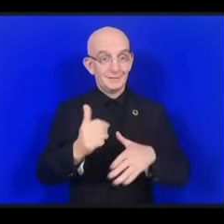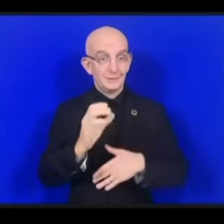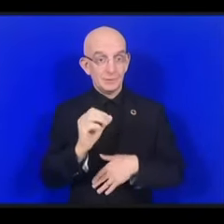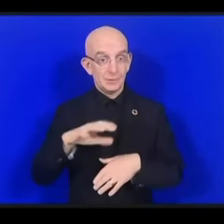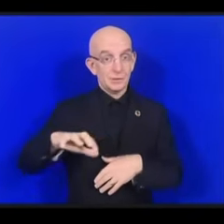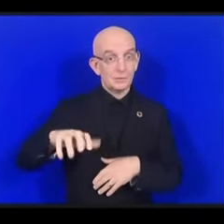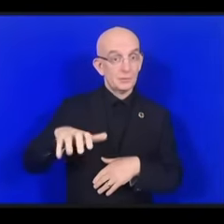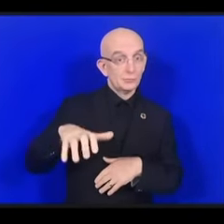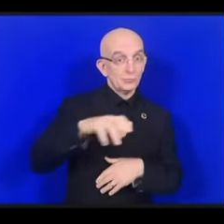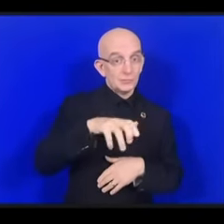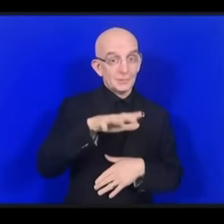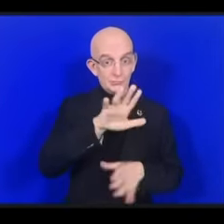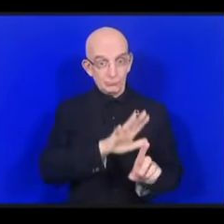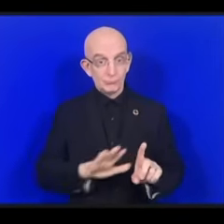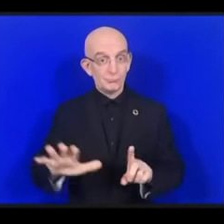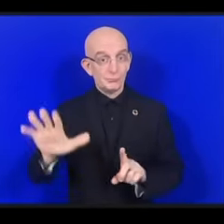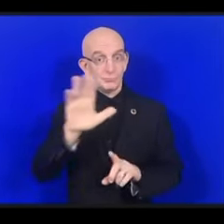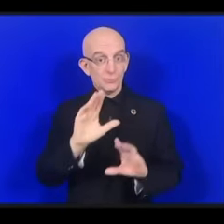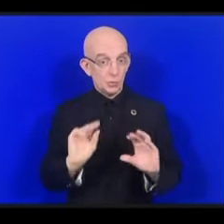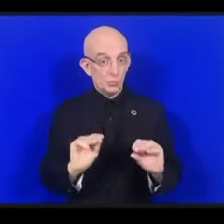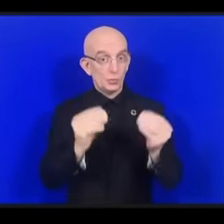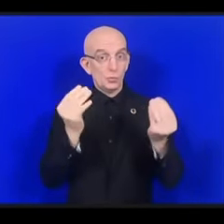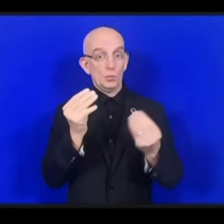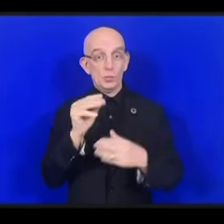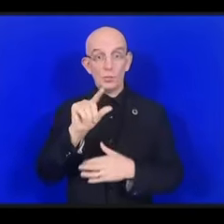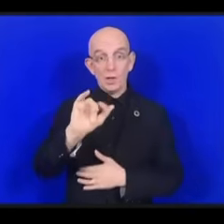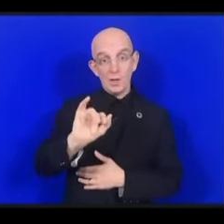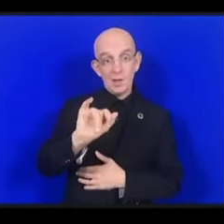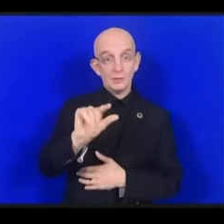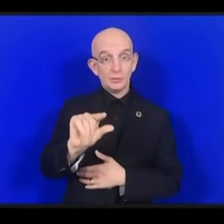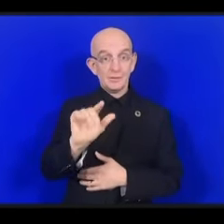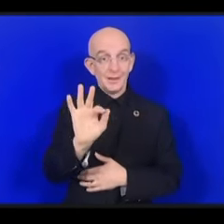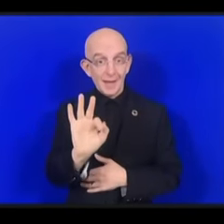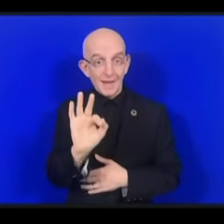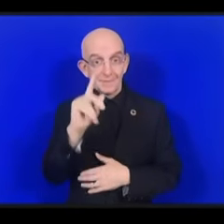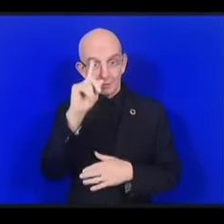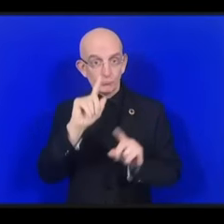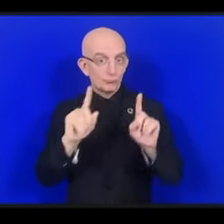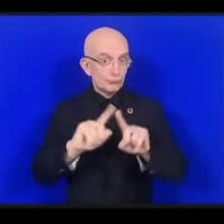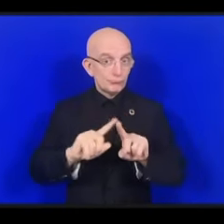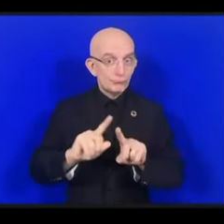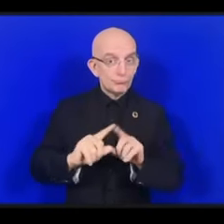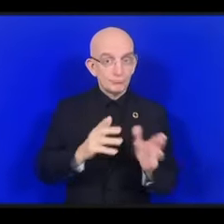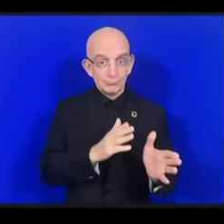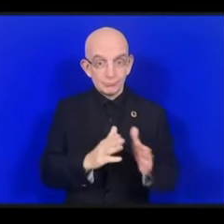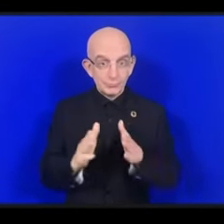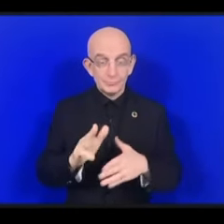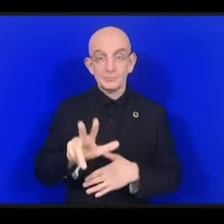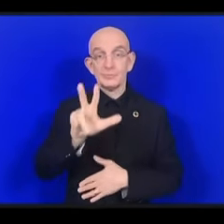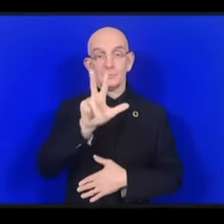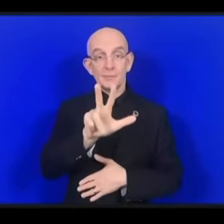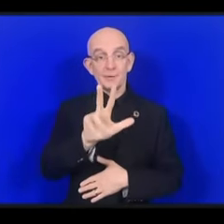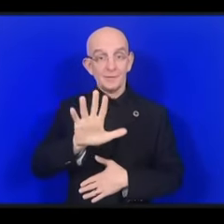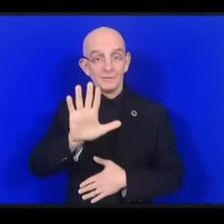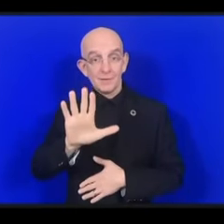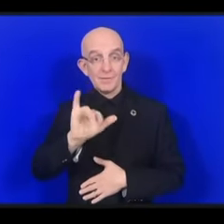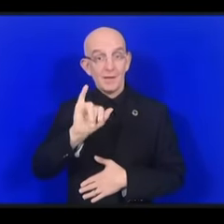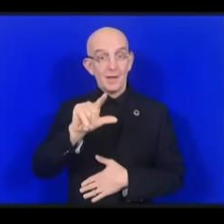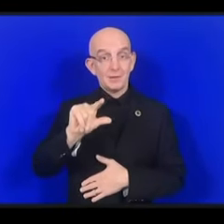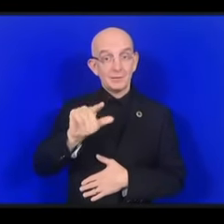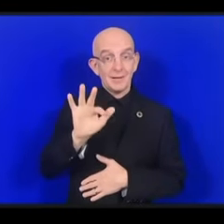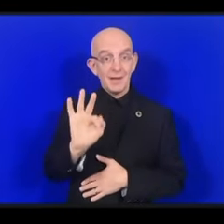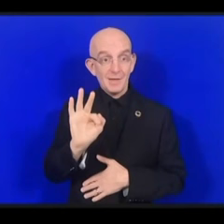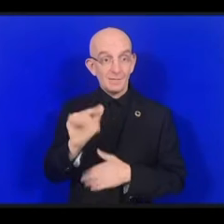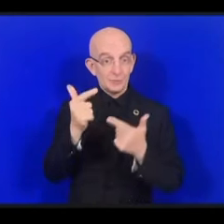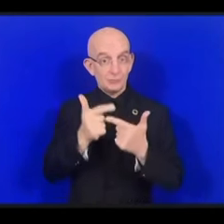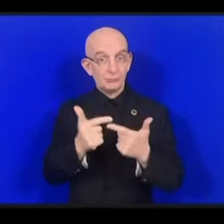remote hubs have allowed hundreds, if not thousands more, online participants to contribute to